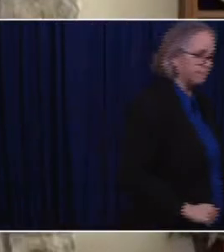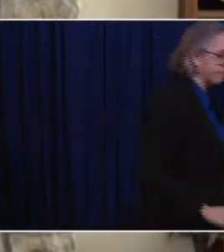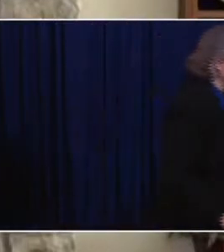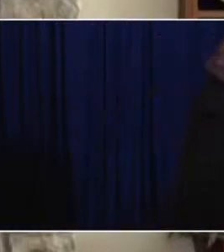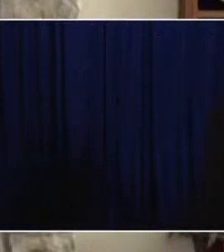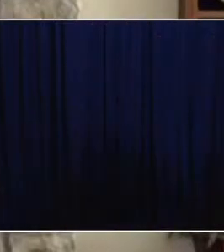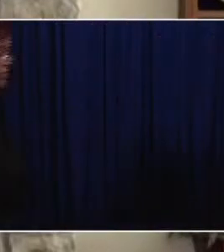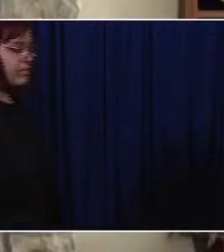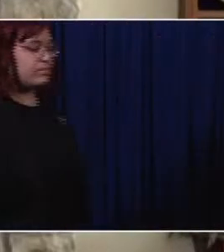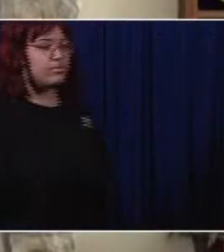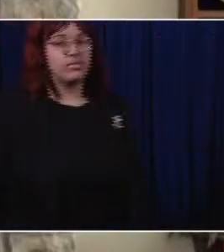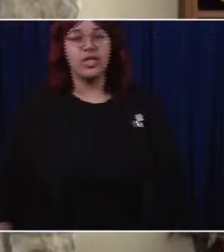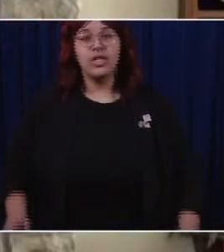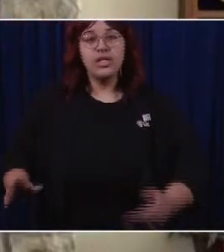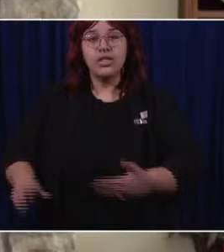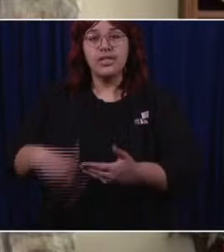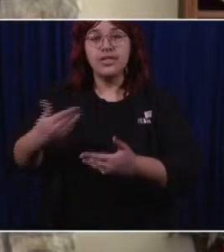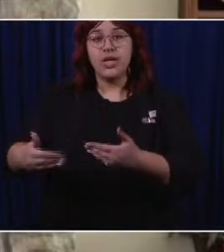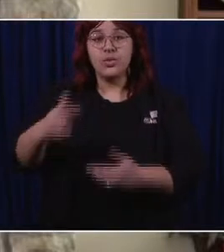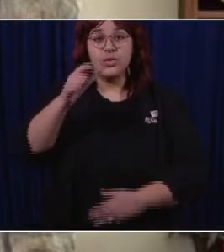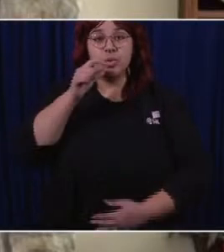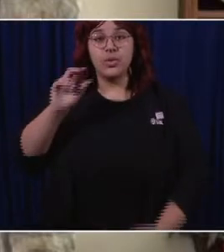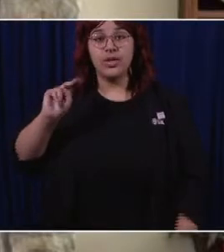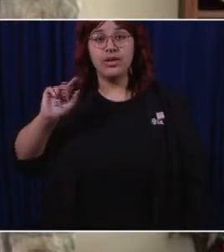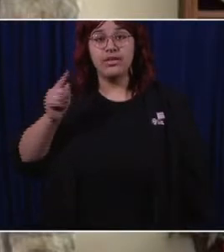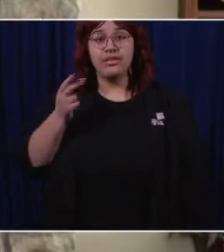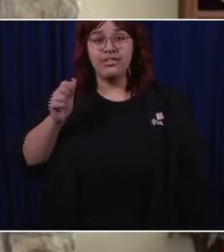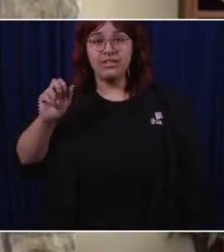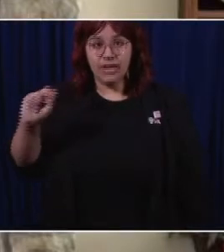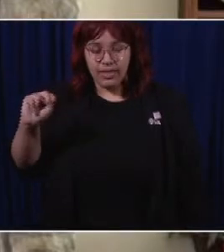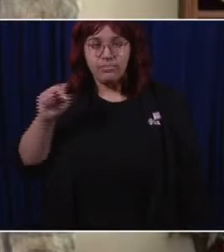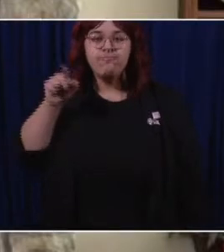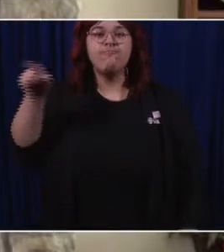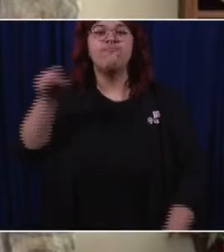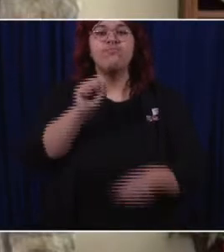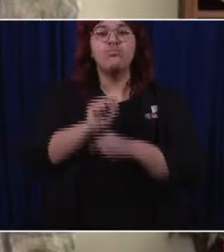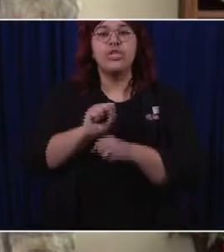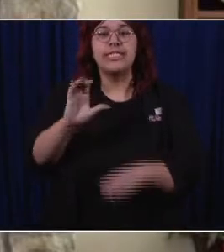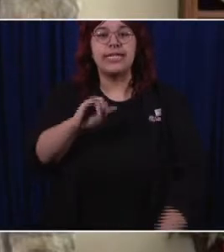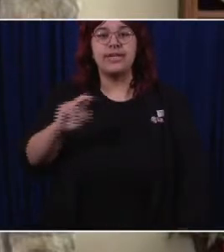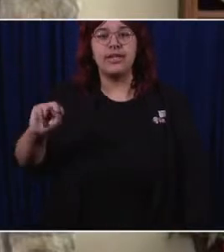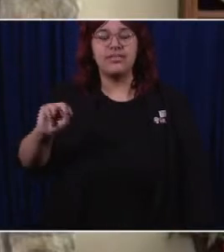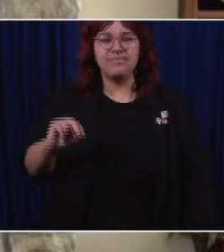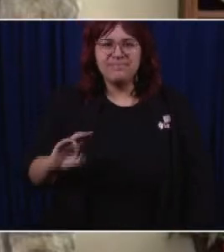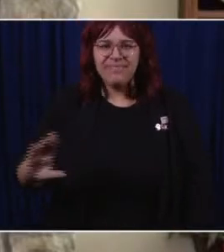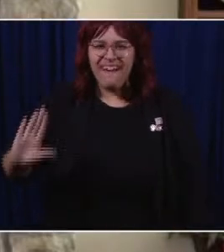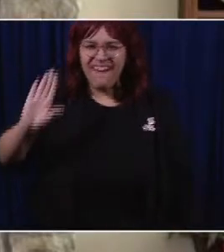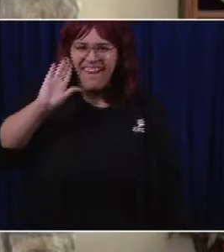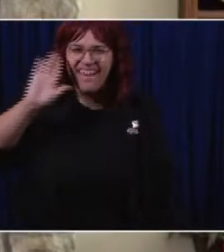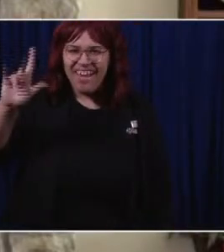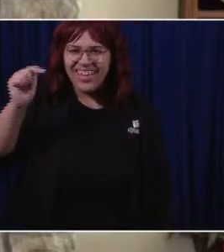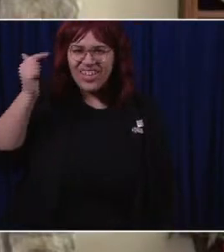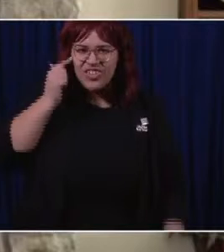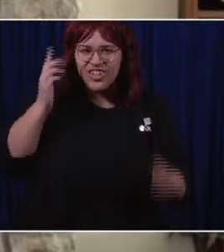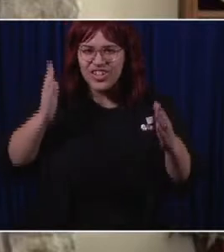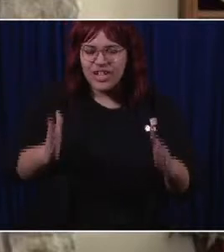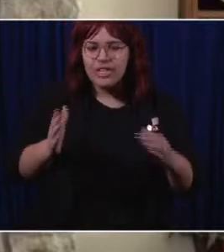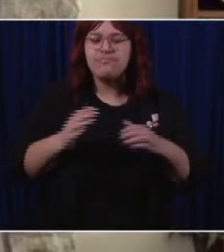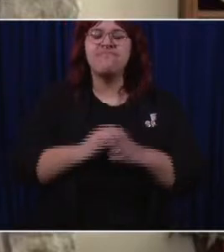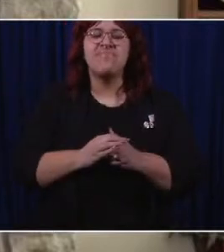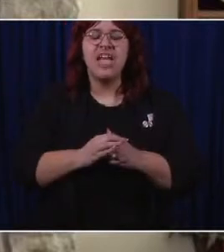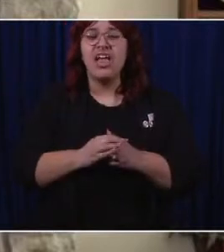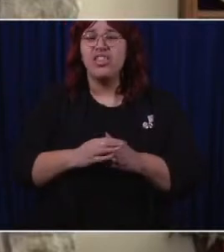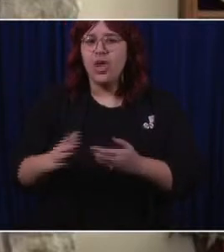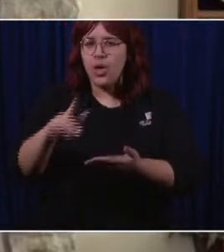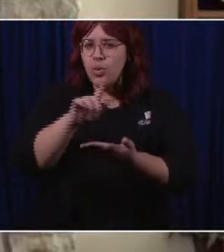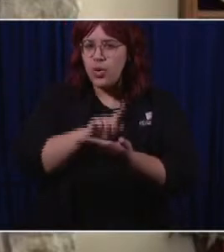Next question is from Nathan Hart at WCPO in Cincinnati. Hi, Governor. Looking at Ohio's weekly vaccination charts,